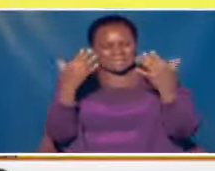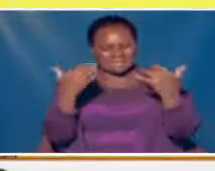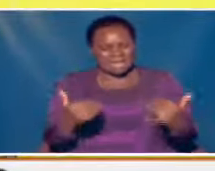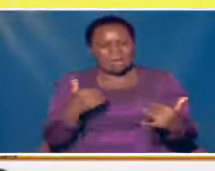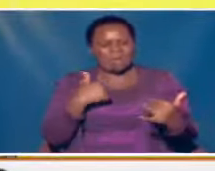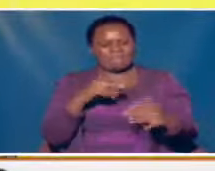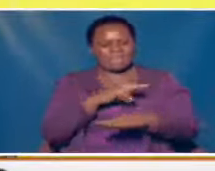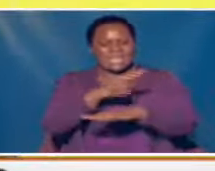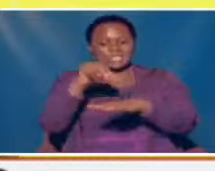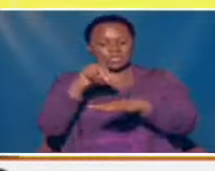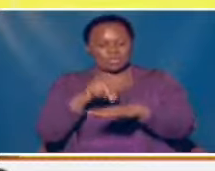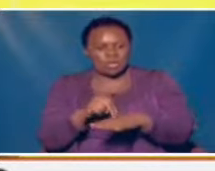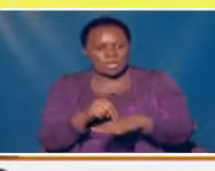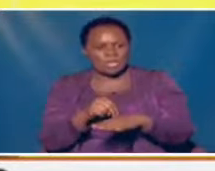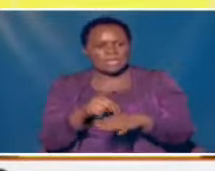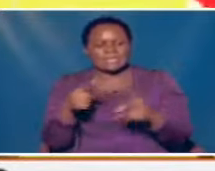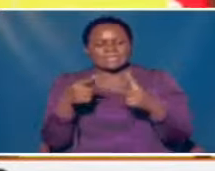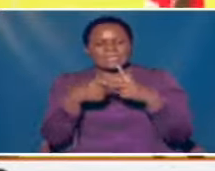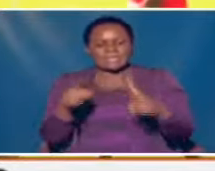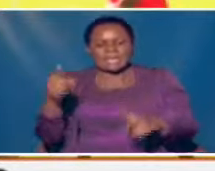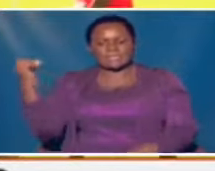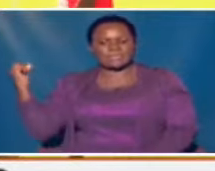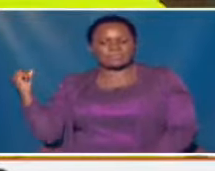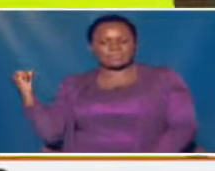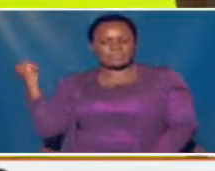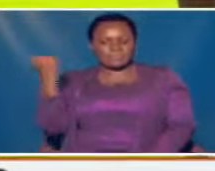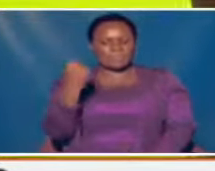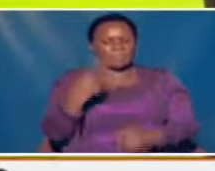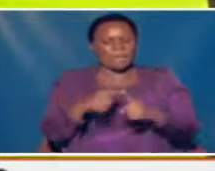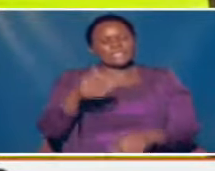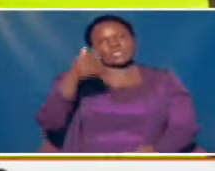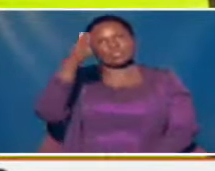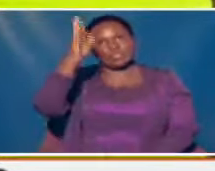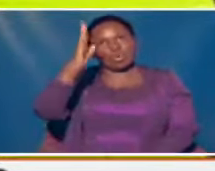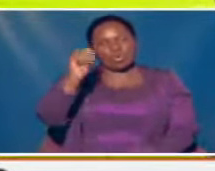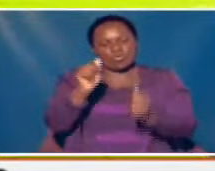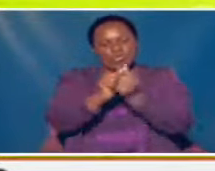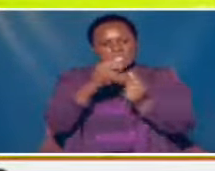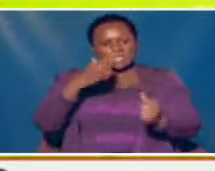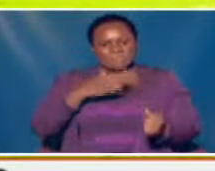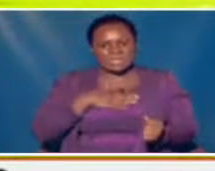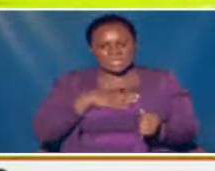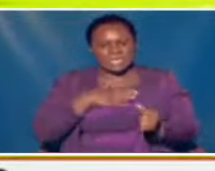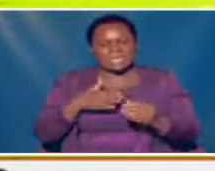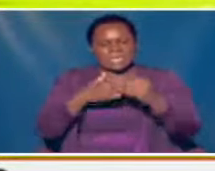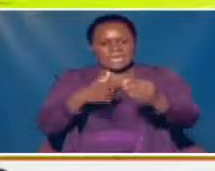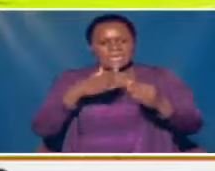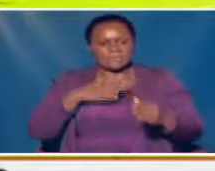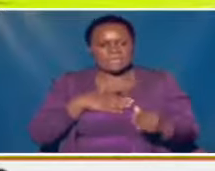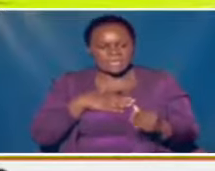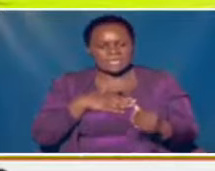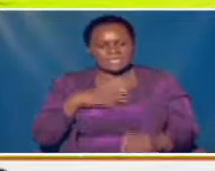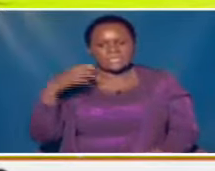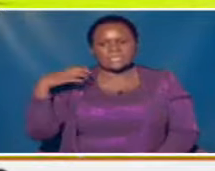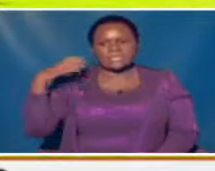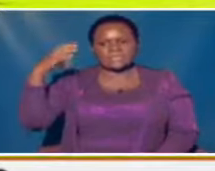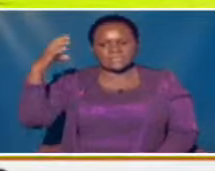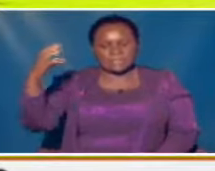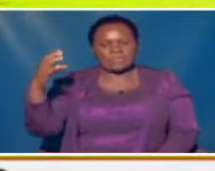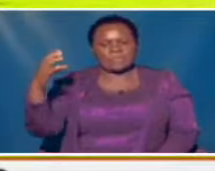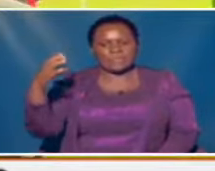tuko nationals. Ndo tumanza kurusha, but najua Mungu ako pamoja na mimi. Bada taniongoza ni kwe champion